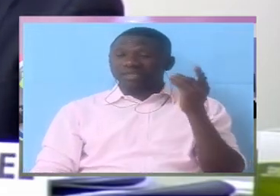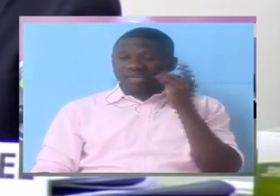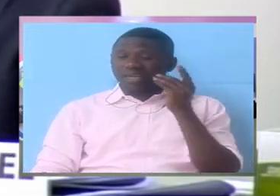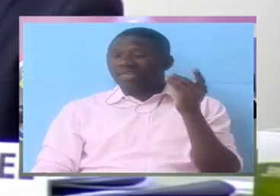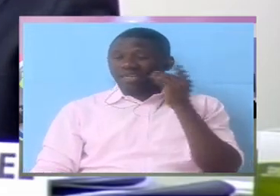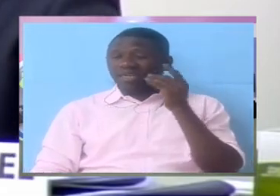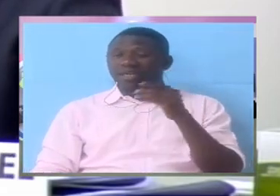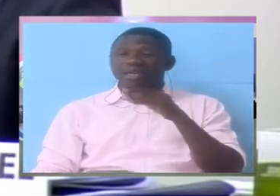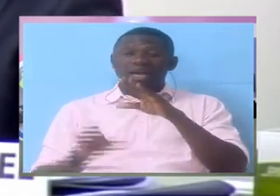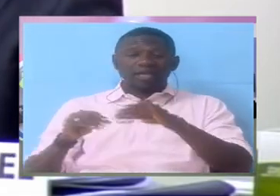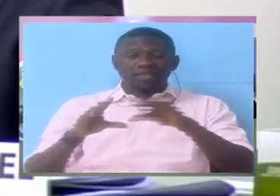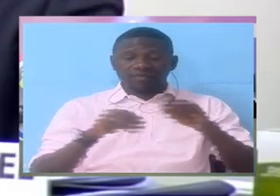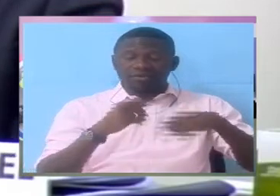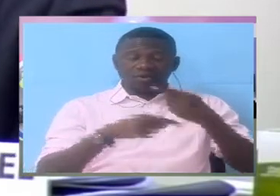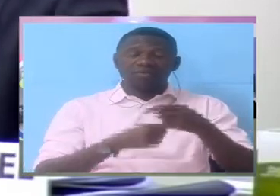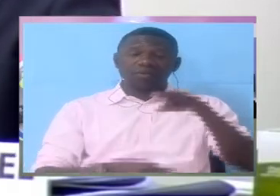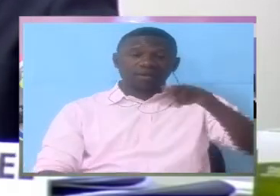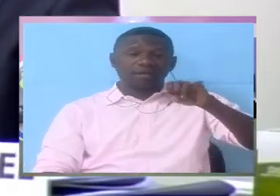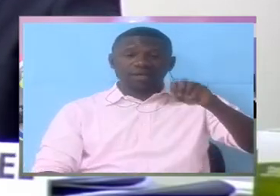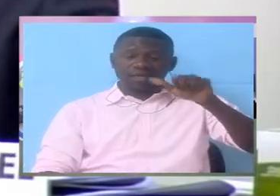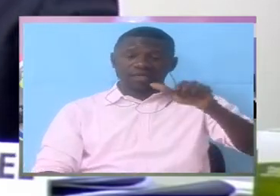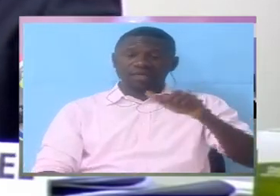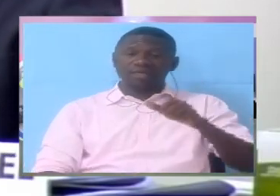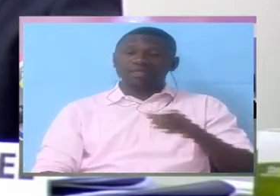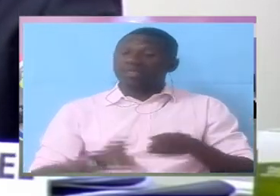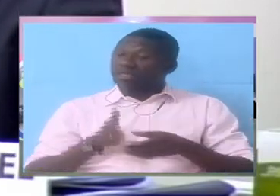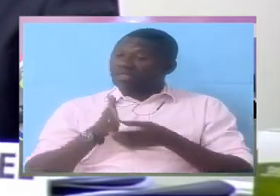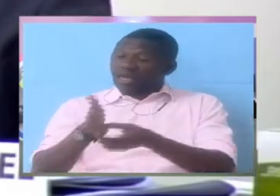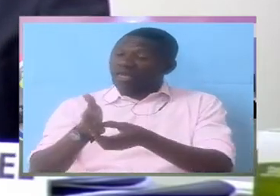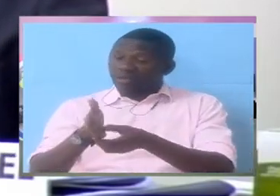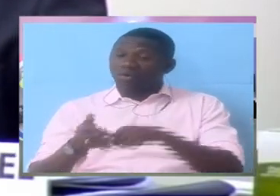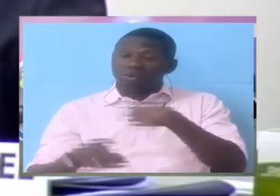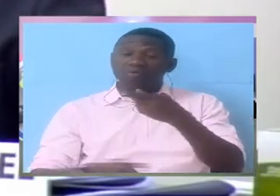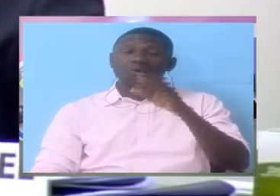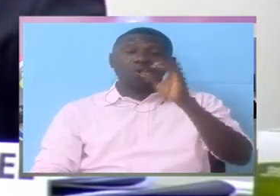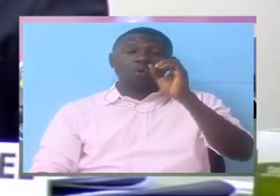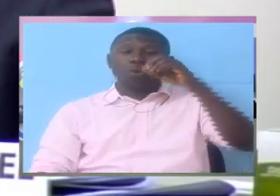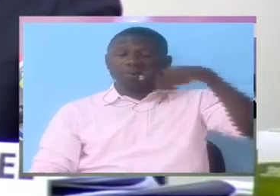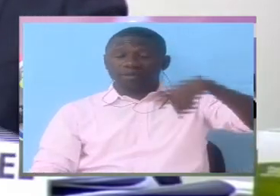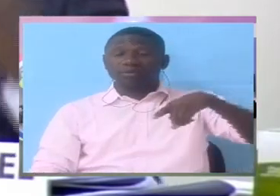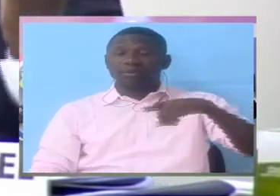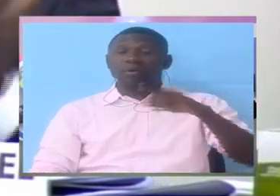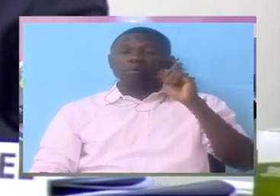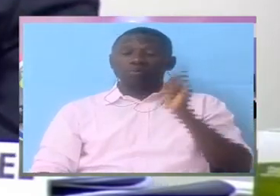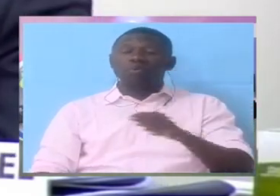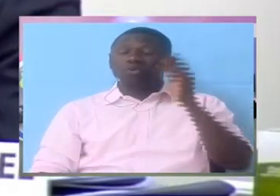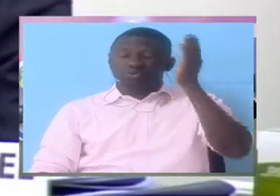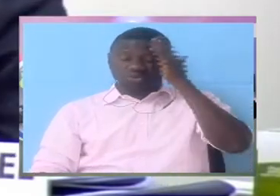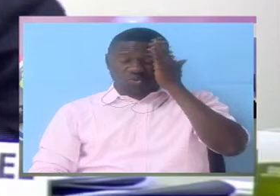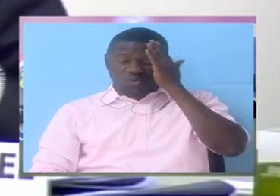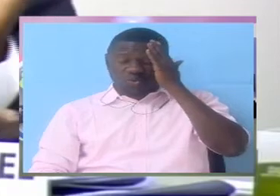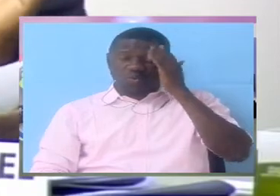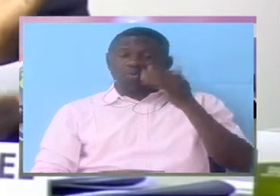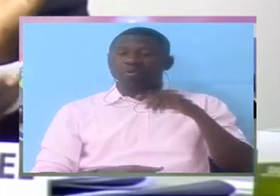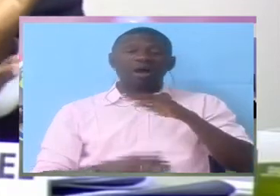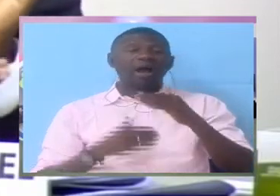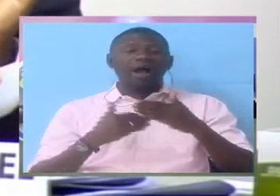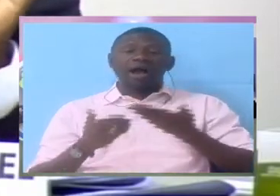of the NIA, the director of operations would have more clout and would have more information than